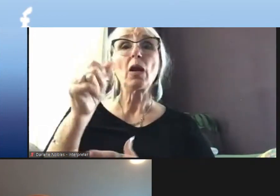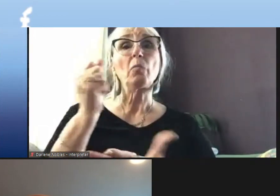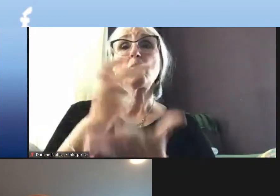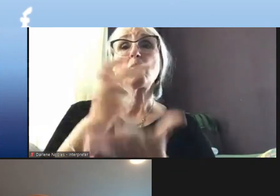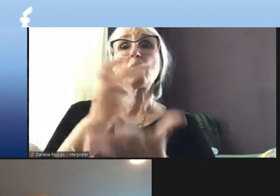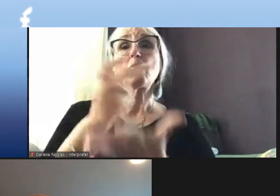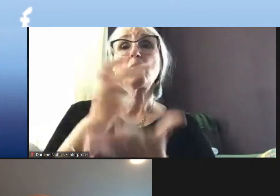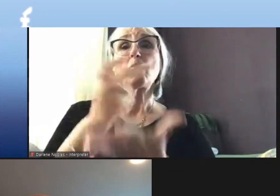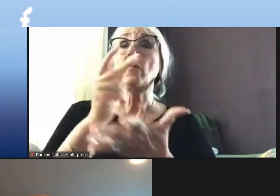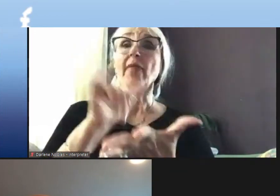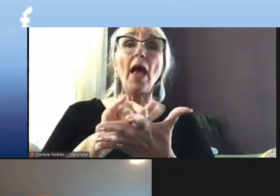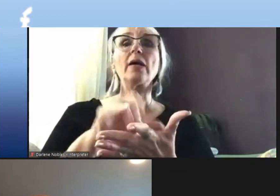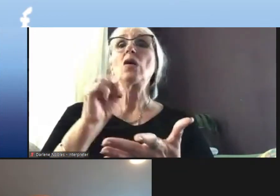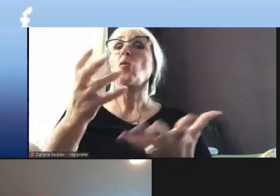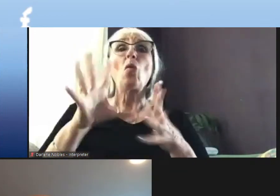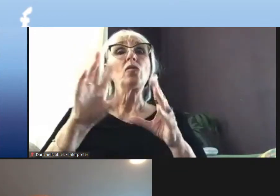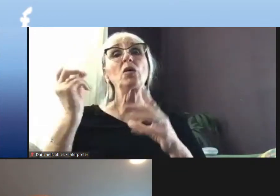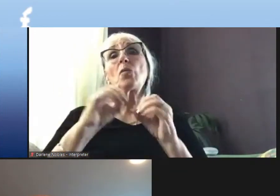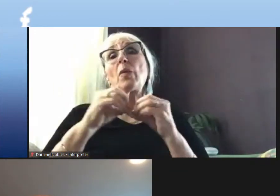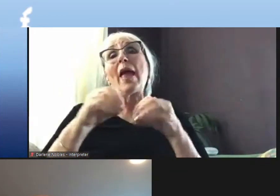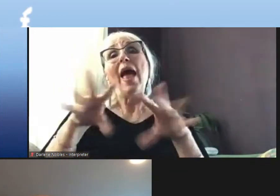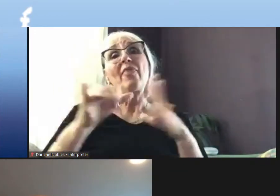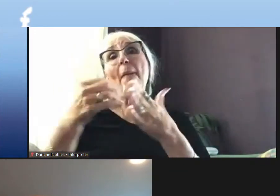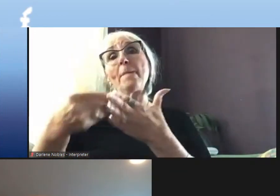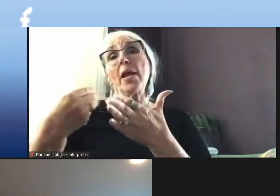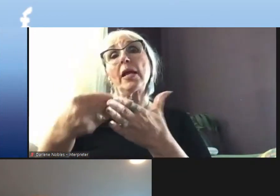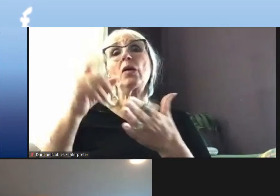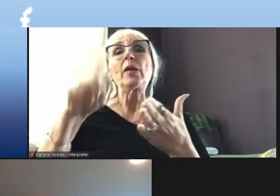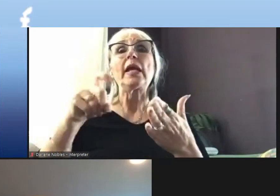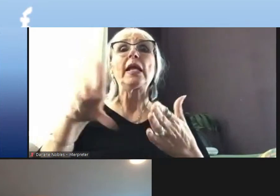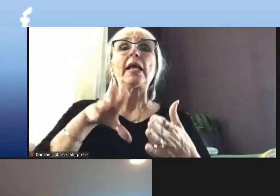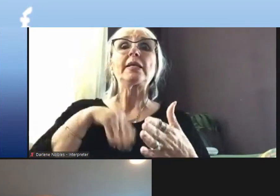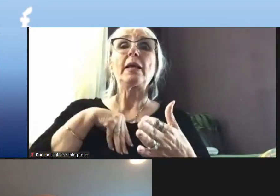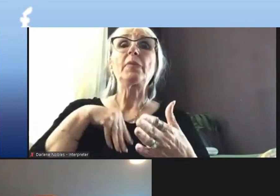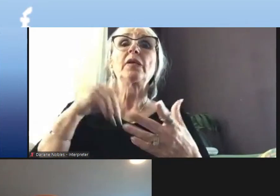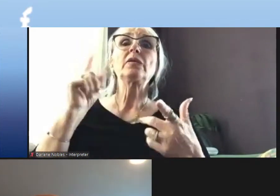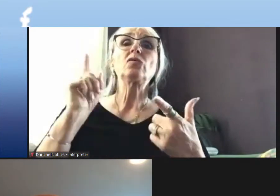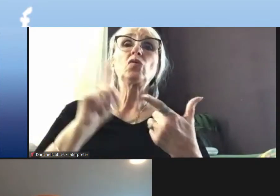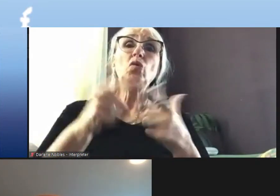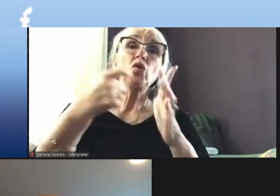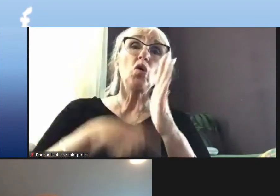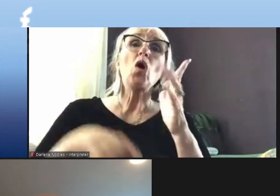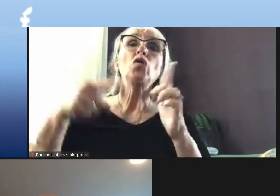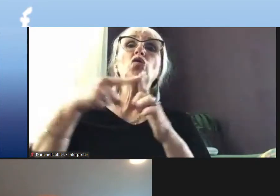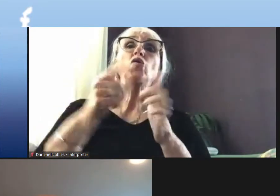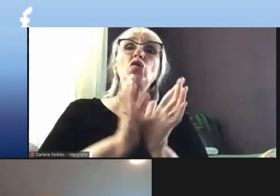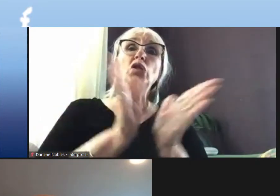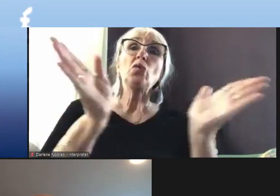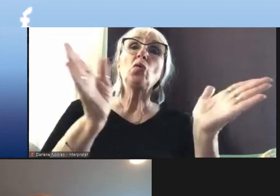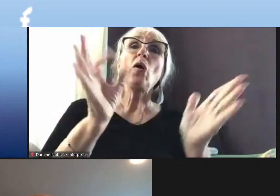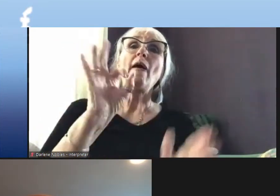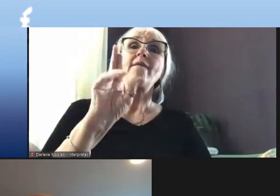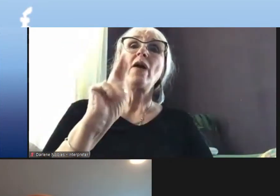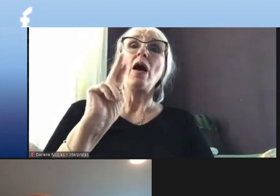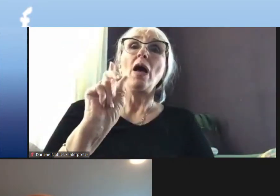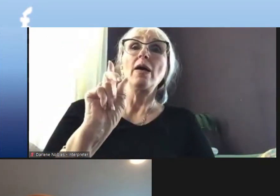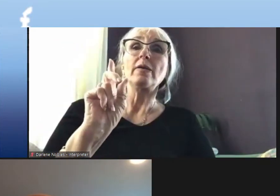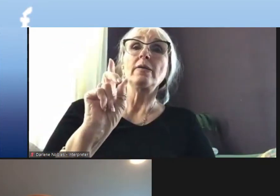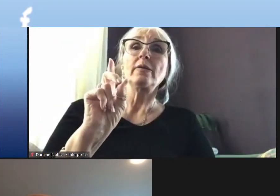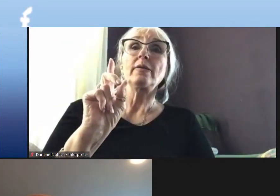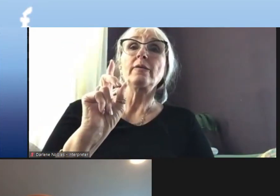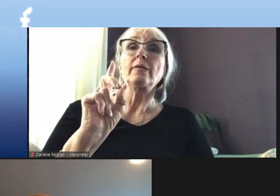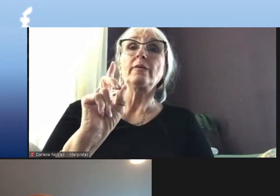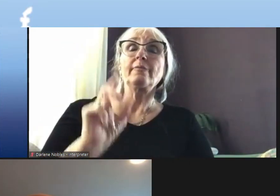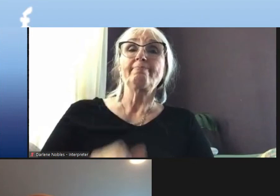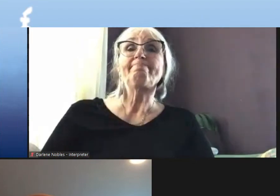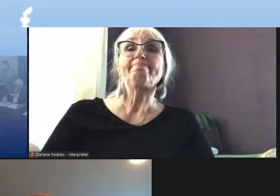want anyone to be out that, so we just need acceptance to charge those to the general fund. Okay. There is sufficient budget there to do